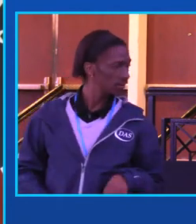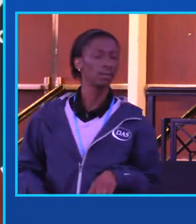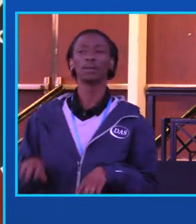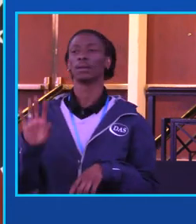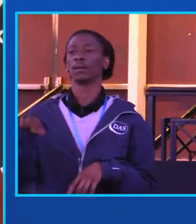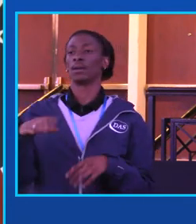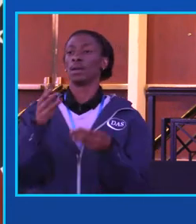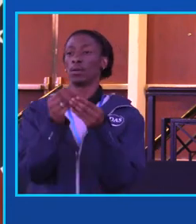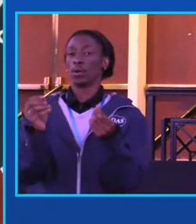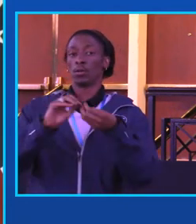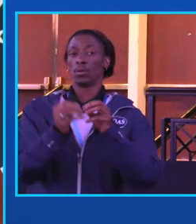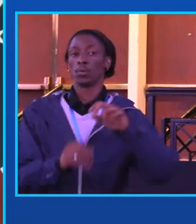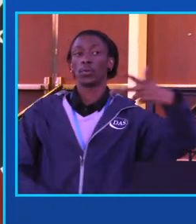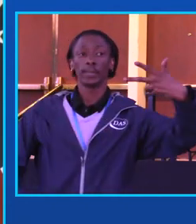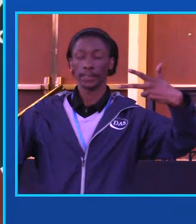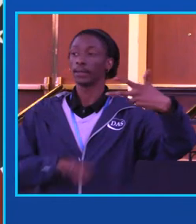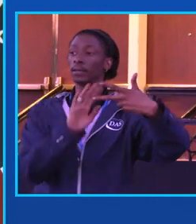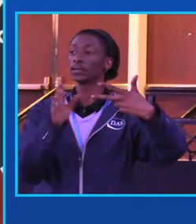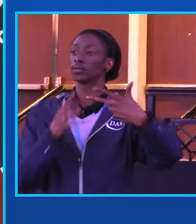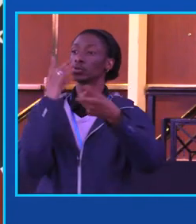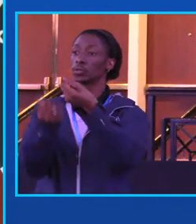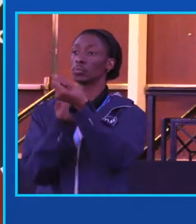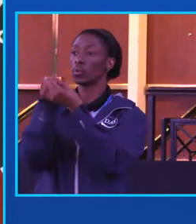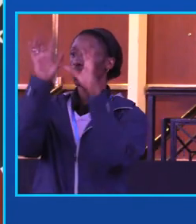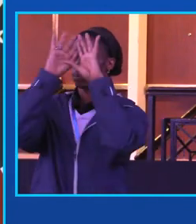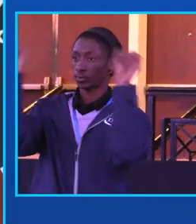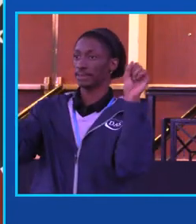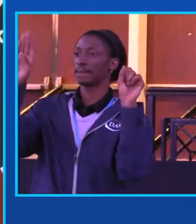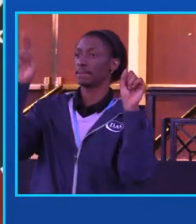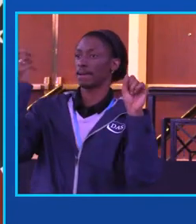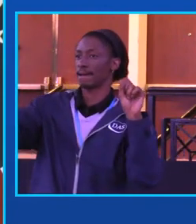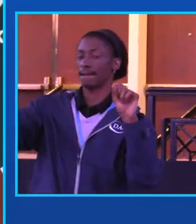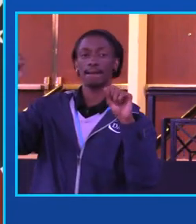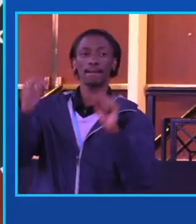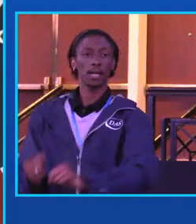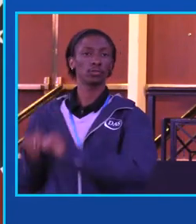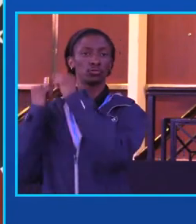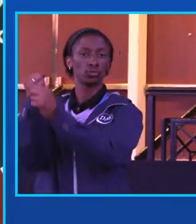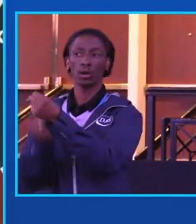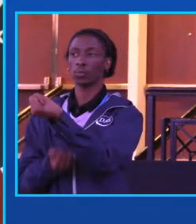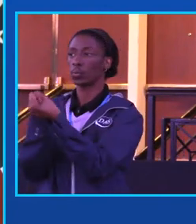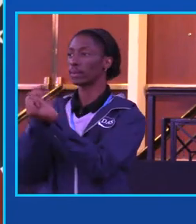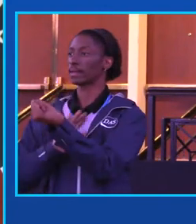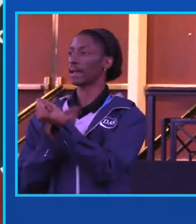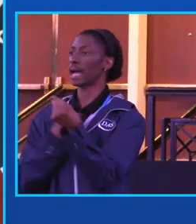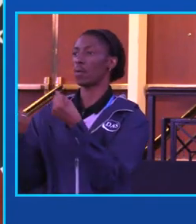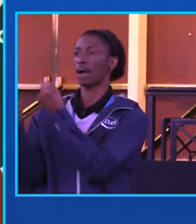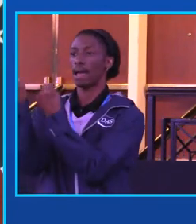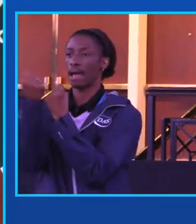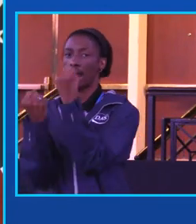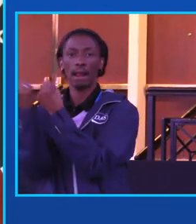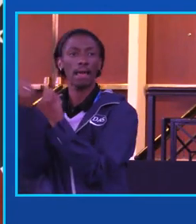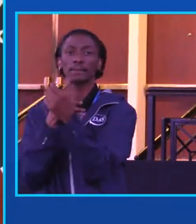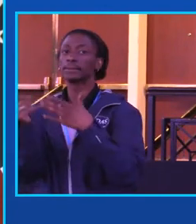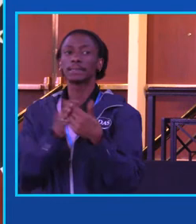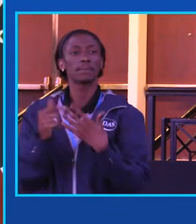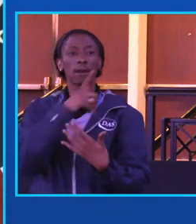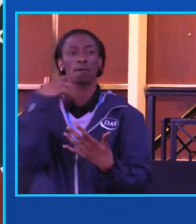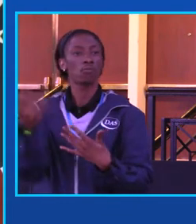Resolution number 3, in support of President Biden standing strong with our allies in the face of Russian